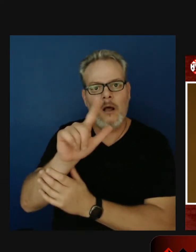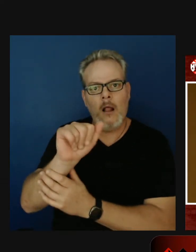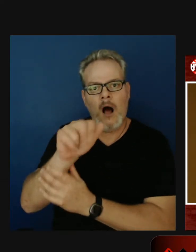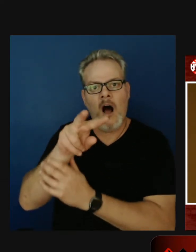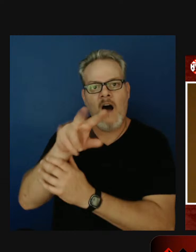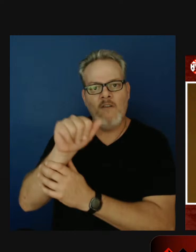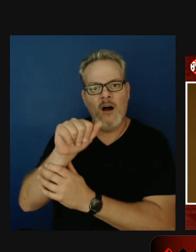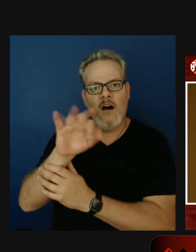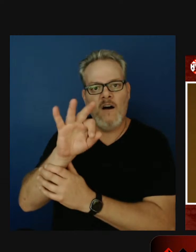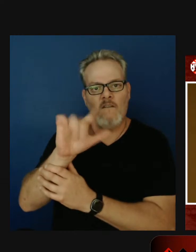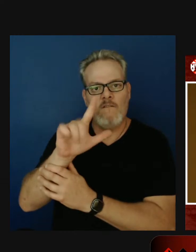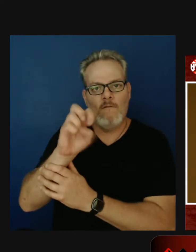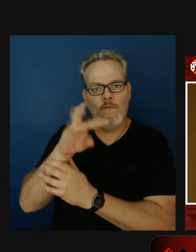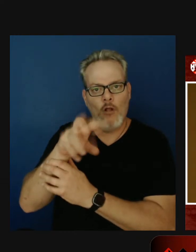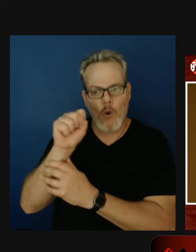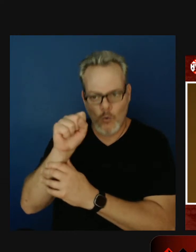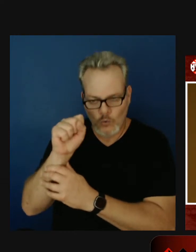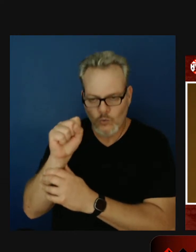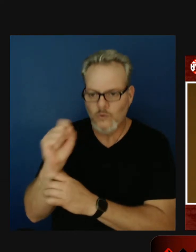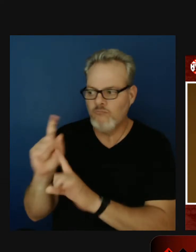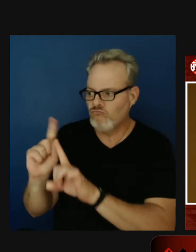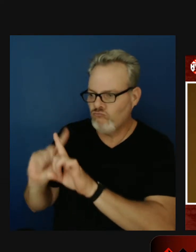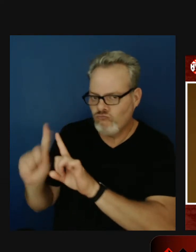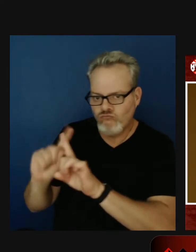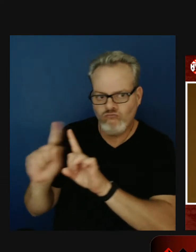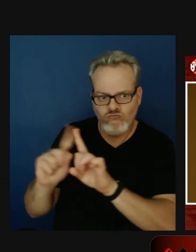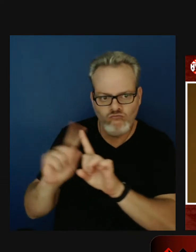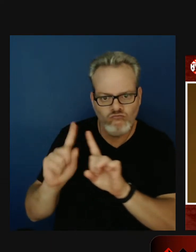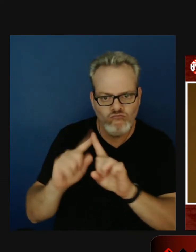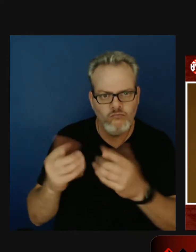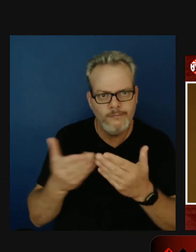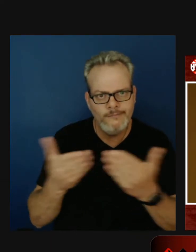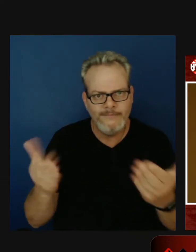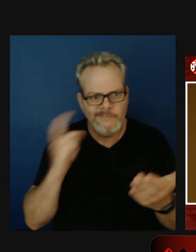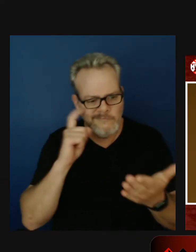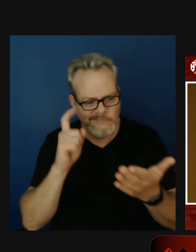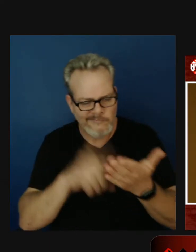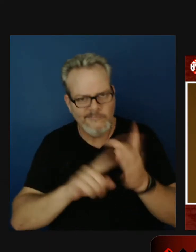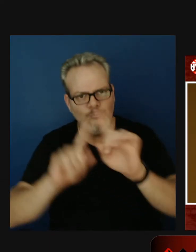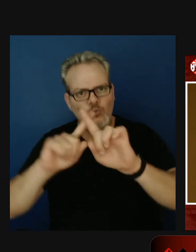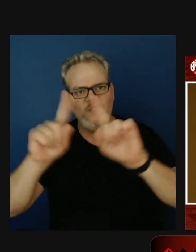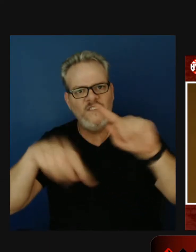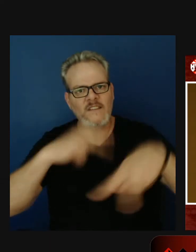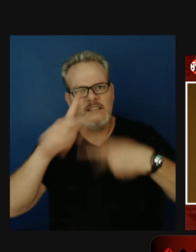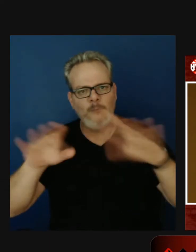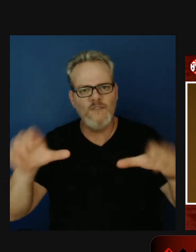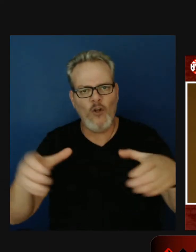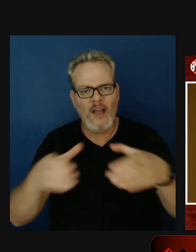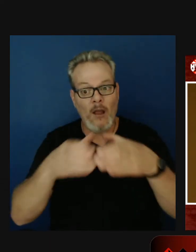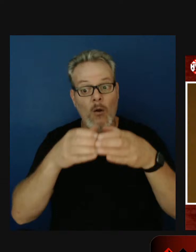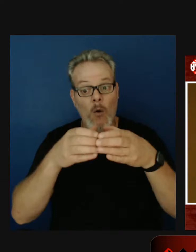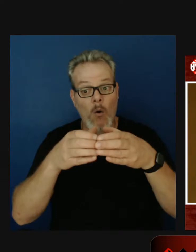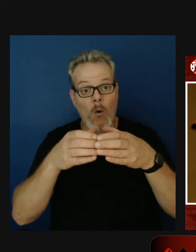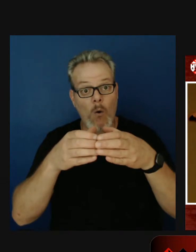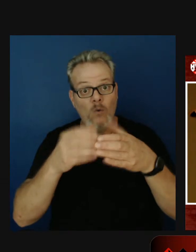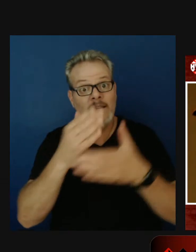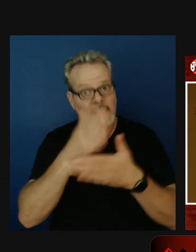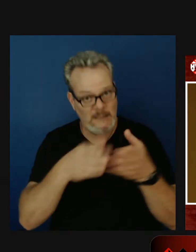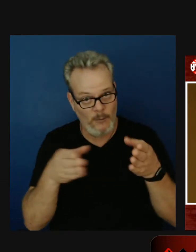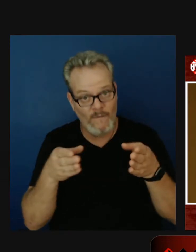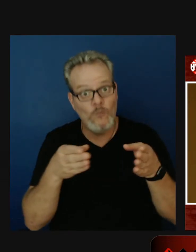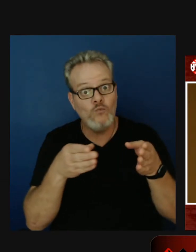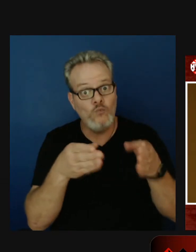main geographic features of our Mauna Loa, Mauna Kea, Hualalai, Kilauea, and some of the roads dashed in here.